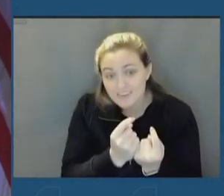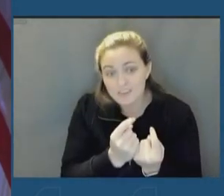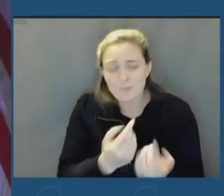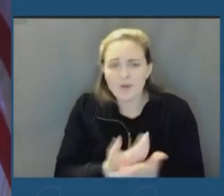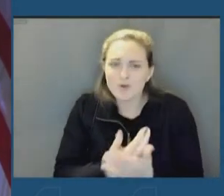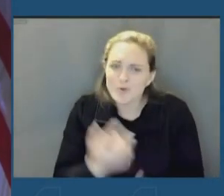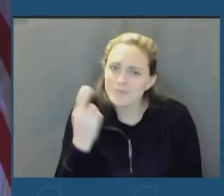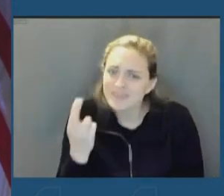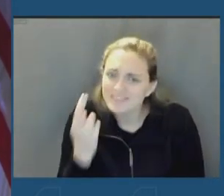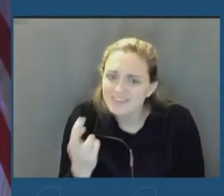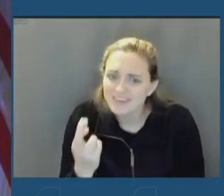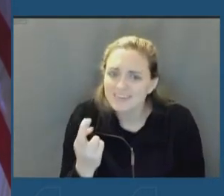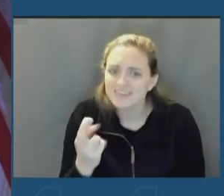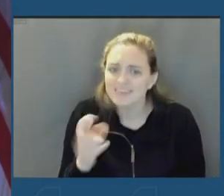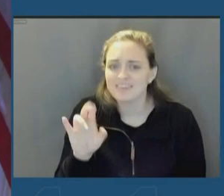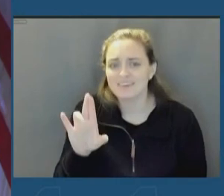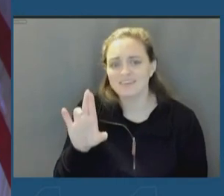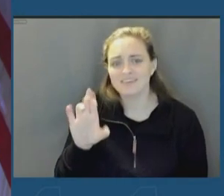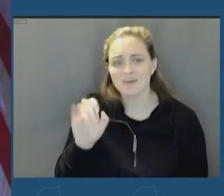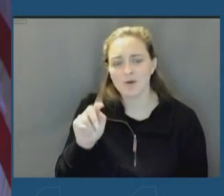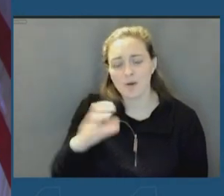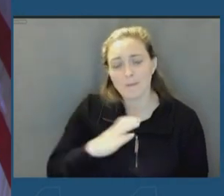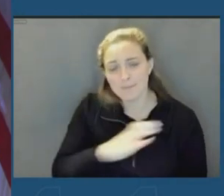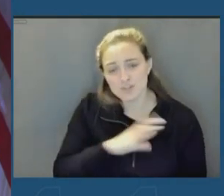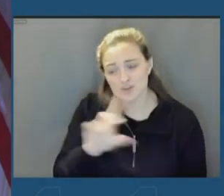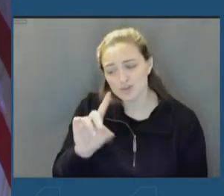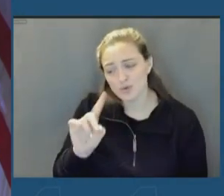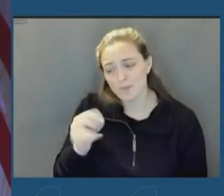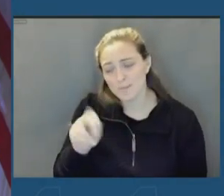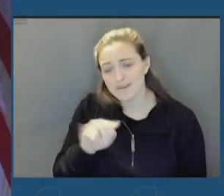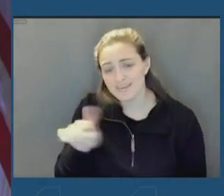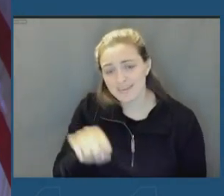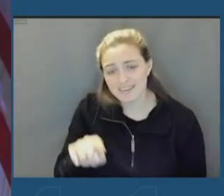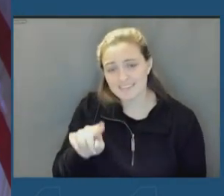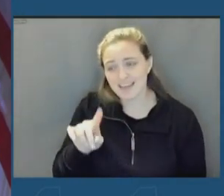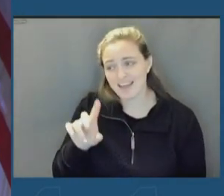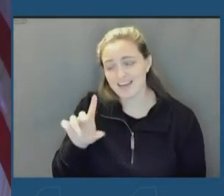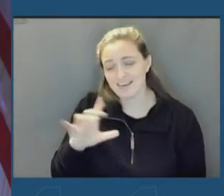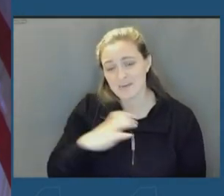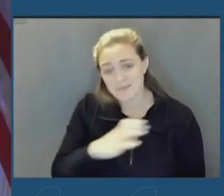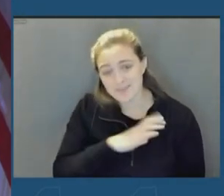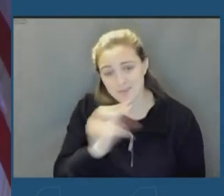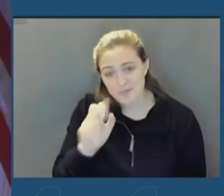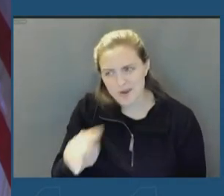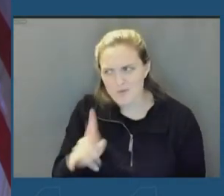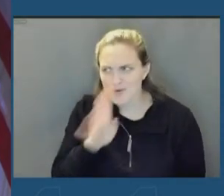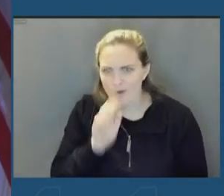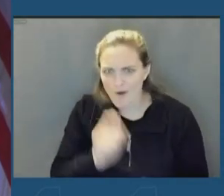friends, Commissioner Dominguez and Commissioner Bray, who we talk to all the time.